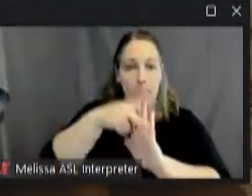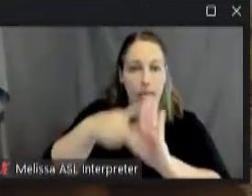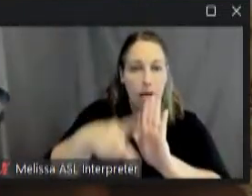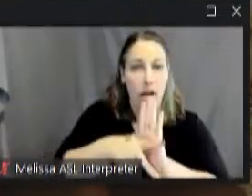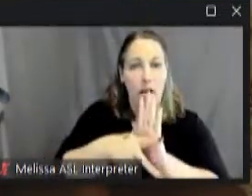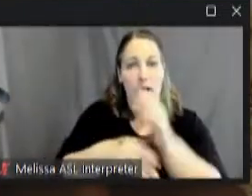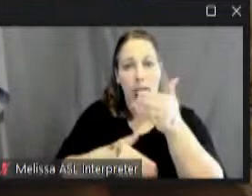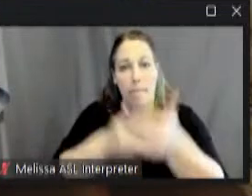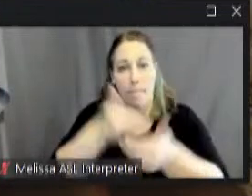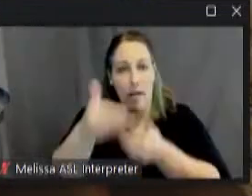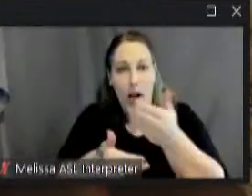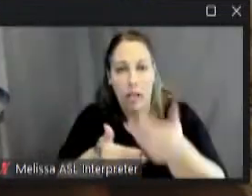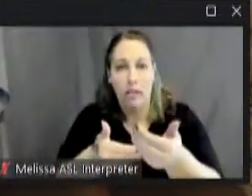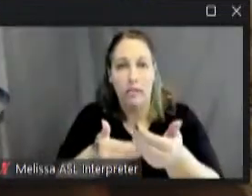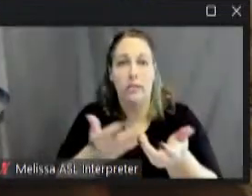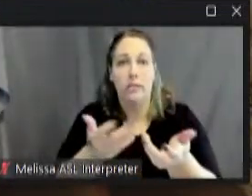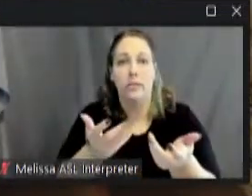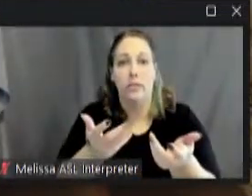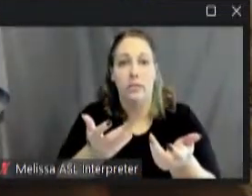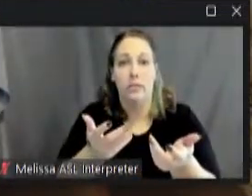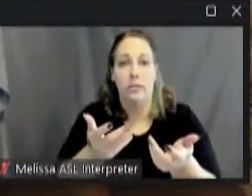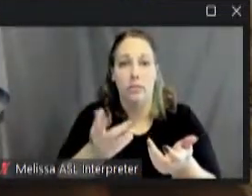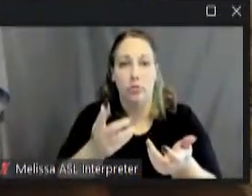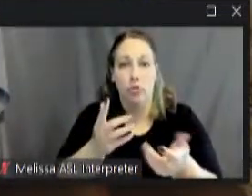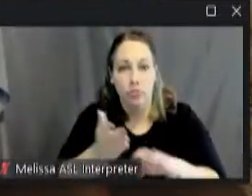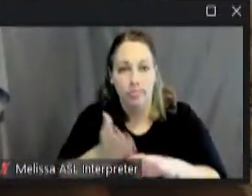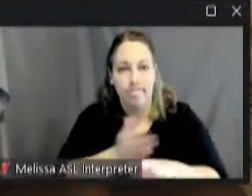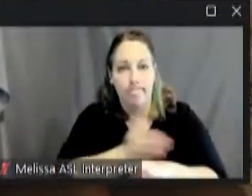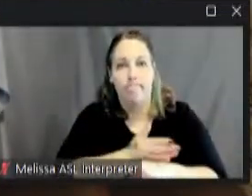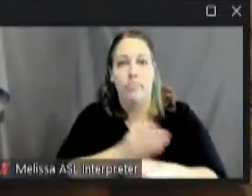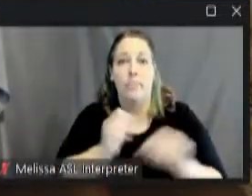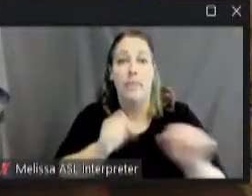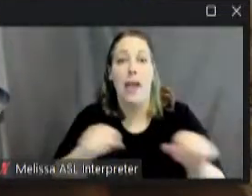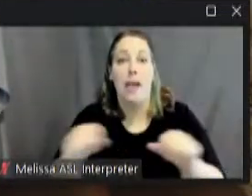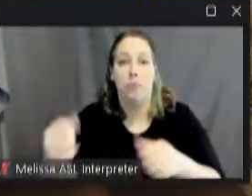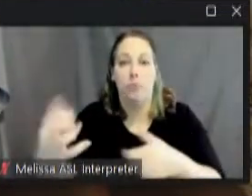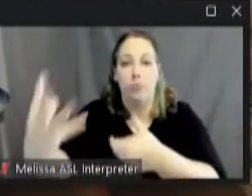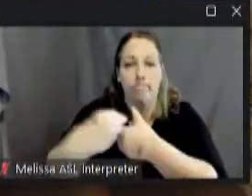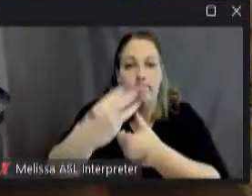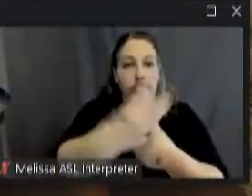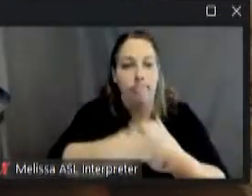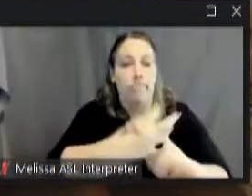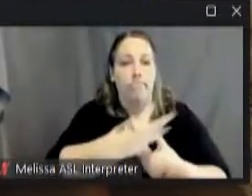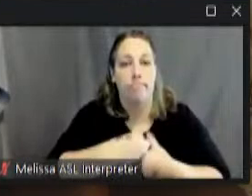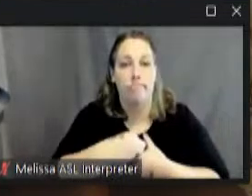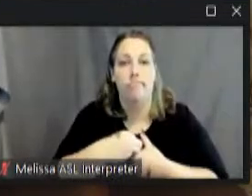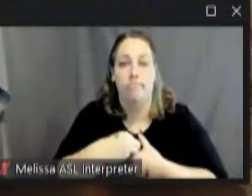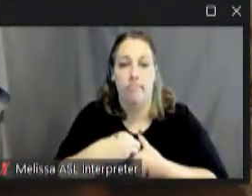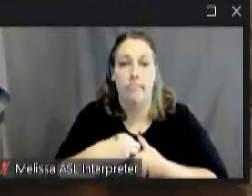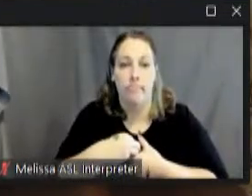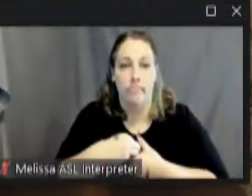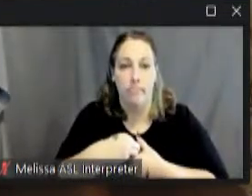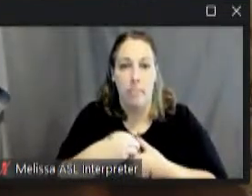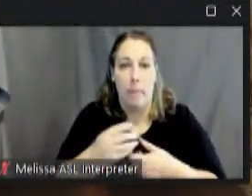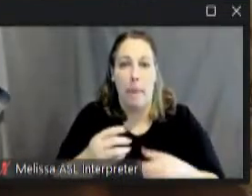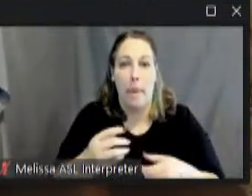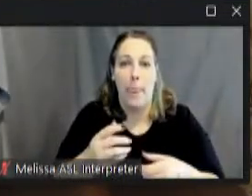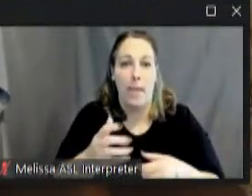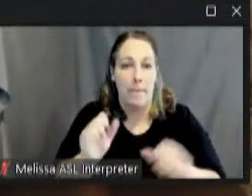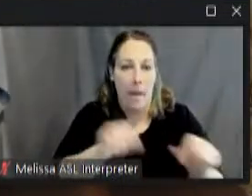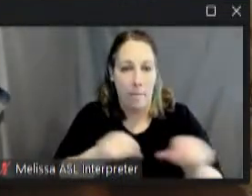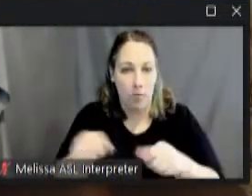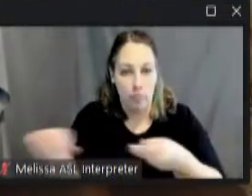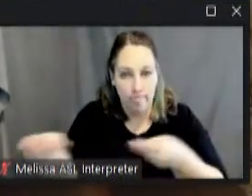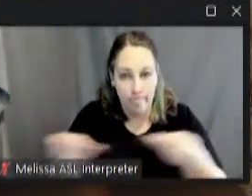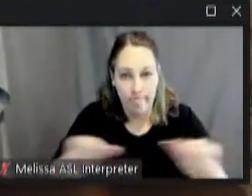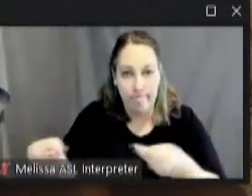and that will facilitate participation and raise the profile on women and girls